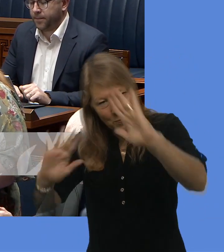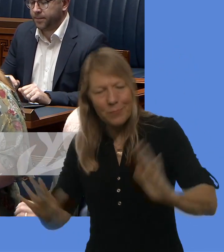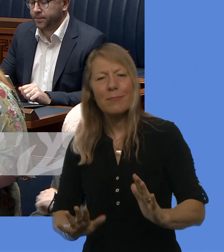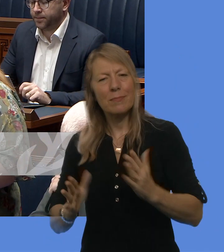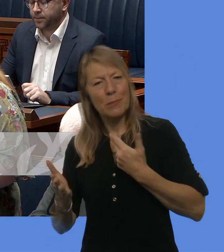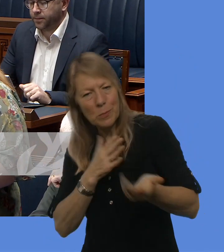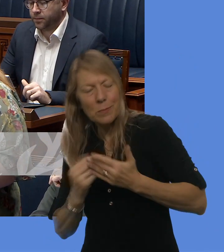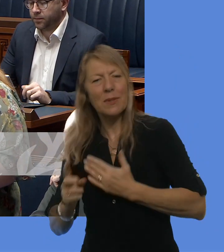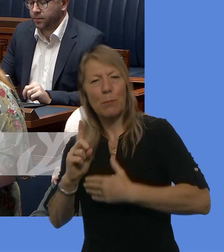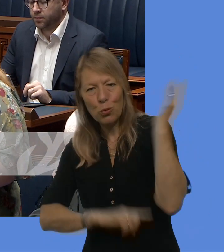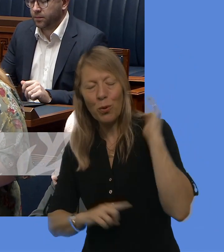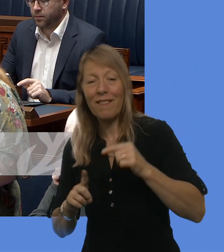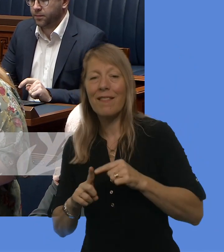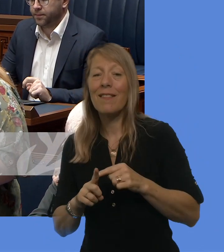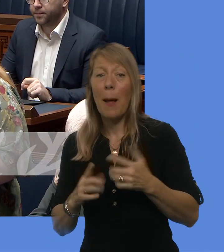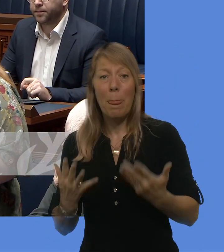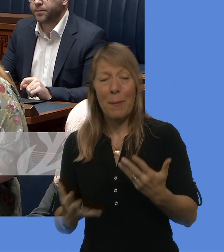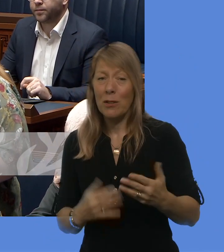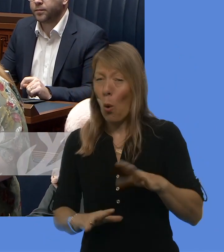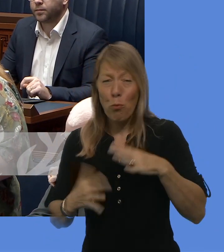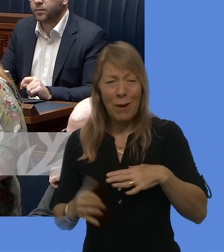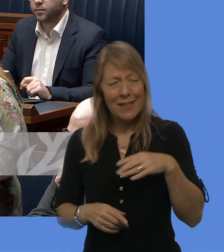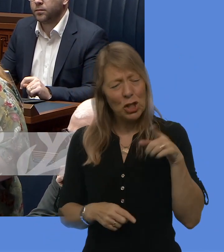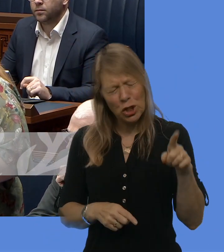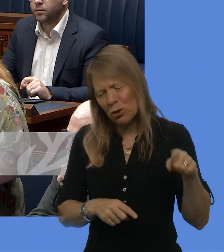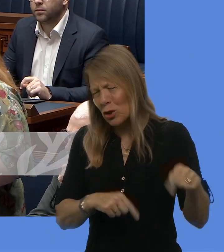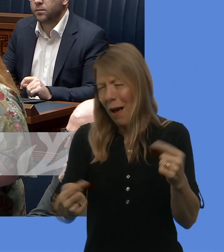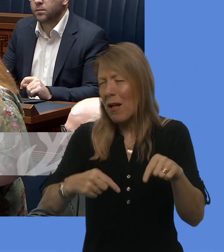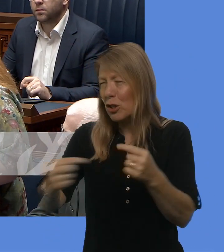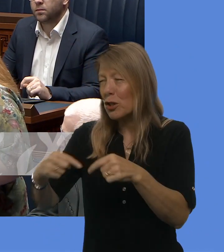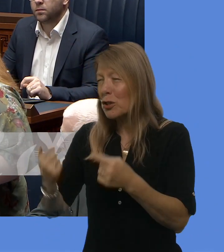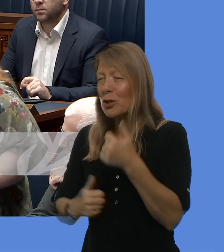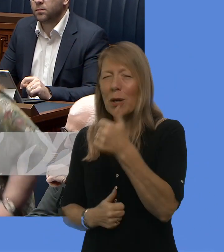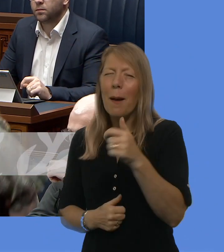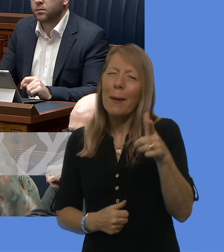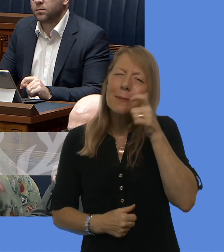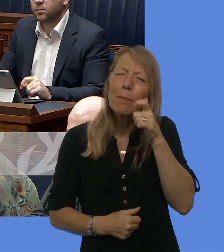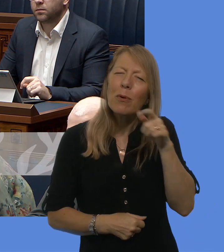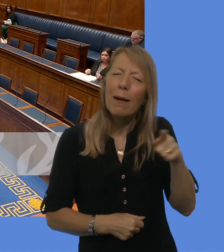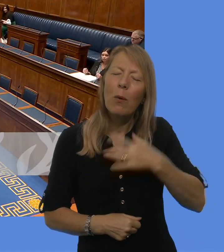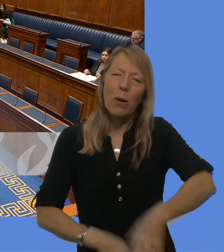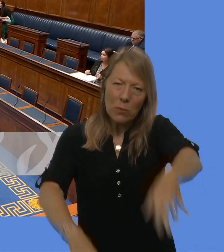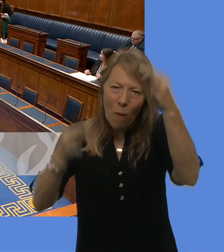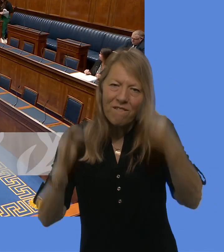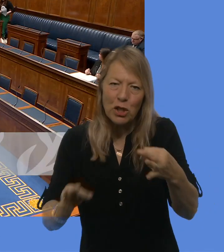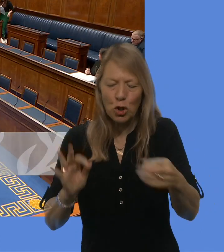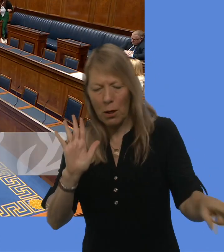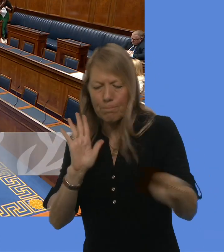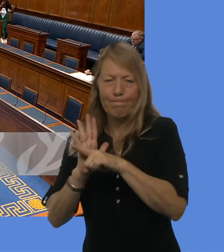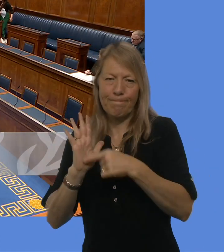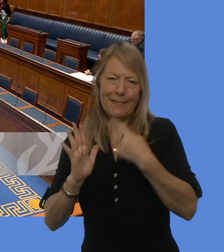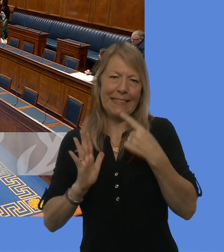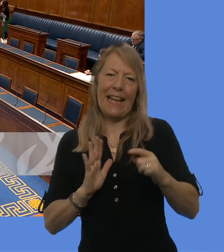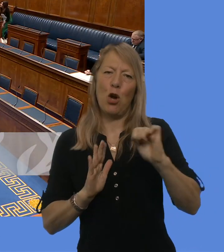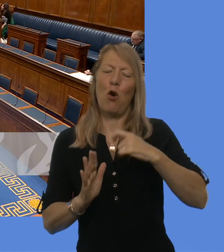provide at the moment is powerful, but I believe that on a statutory footing she will be able to do much more. Dara Hunter. Thank you. Question